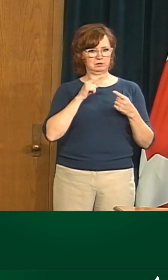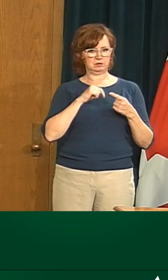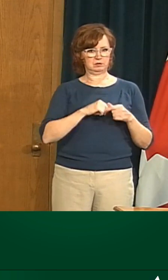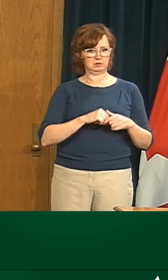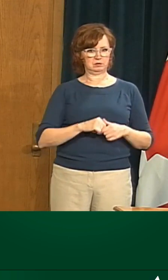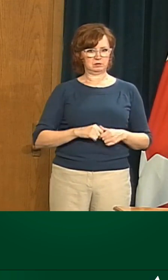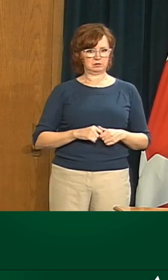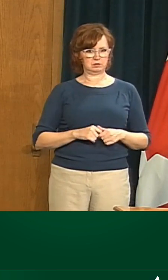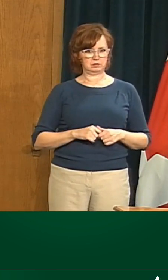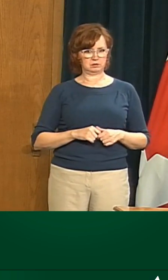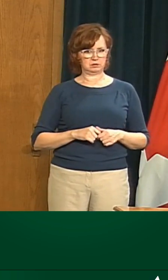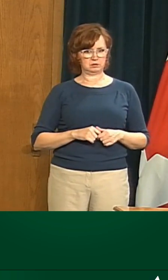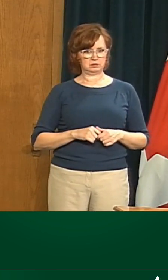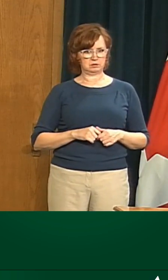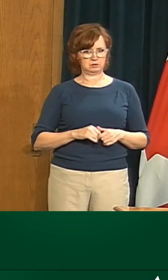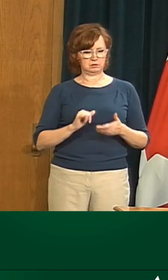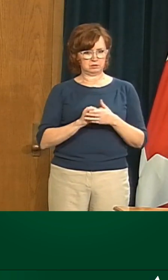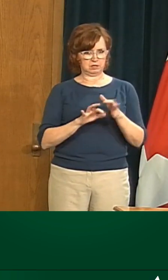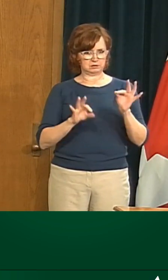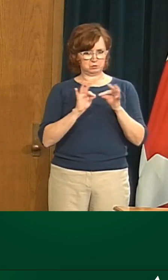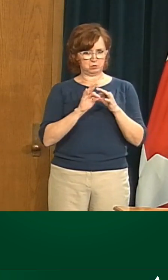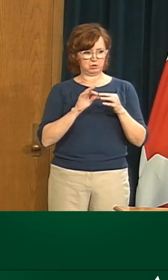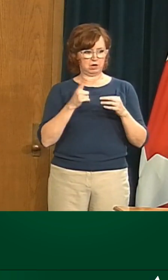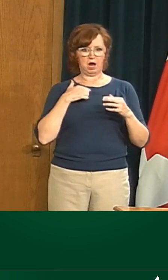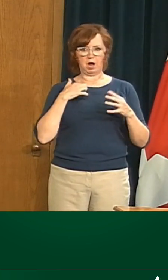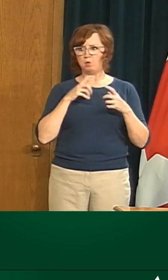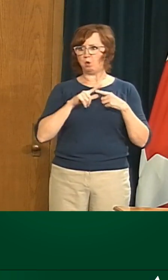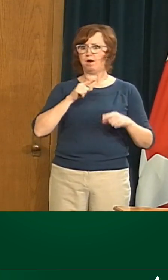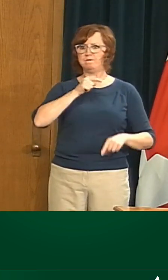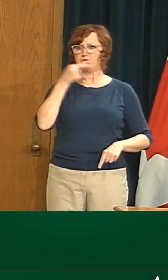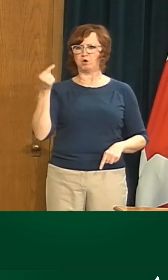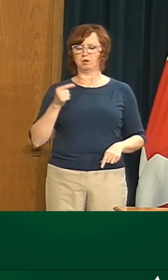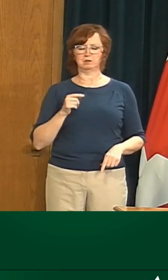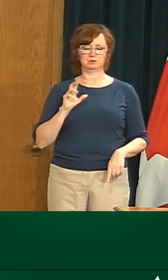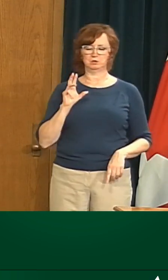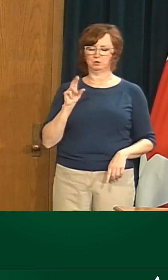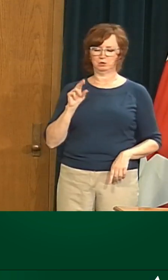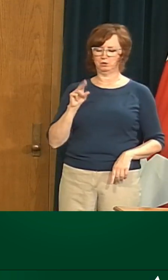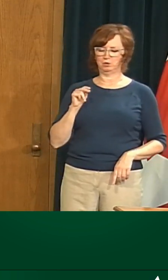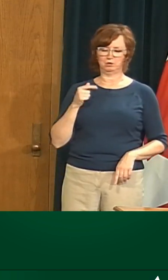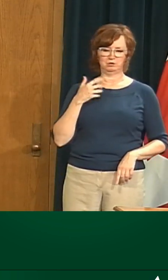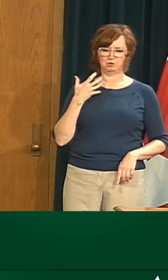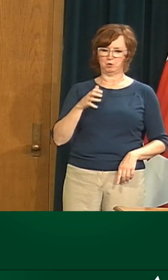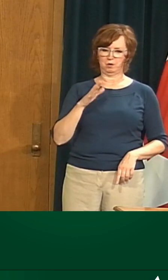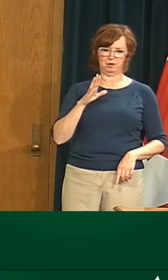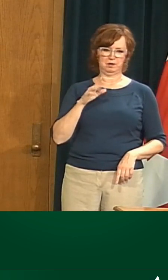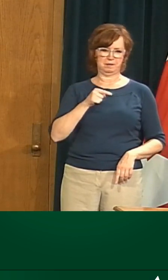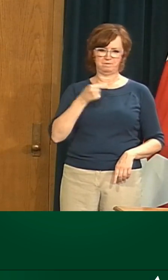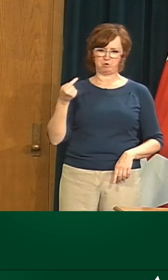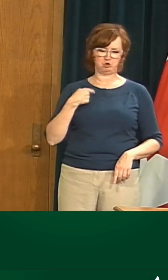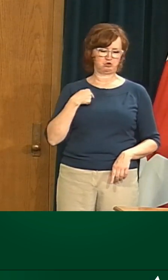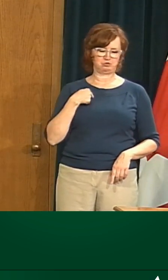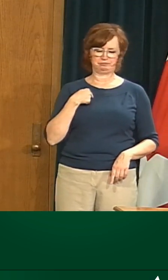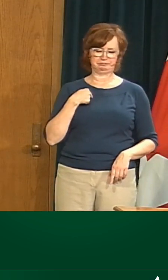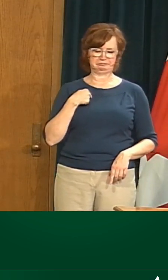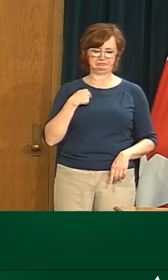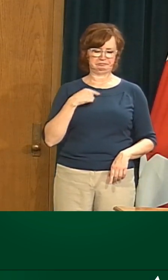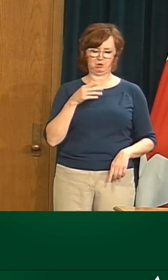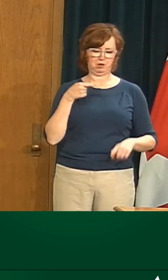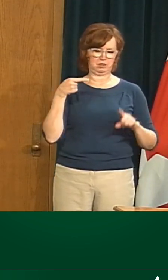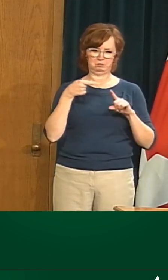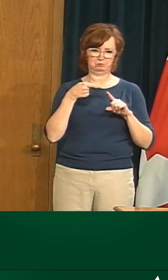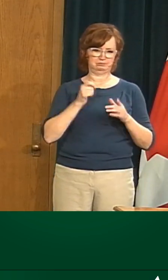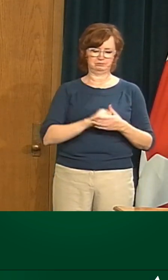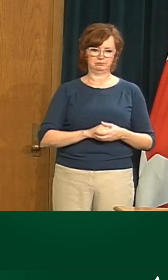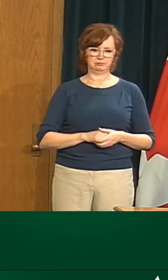So is being kind of first among the provinces your goal in this at all? No, absolutely not. The first priority with this plan was